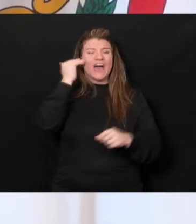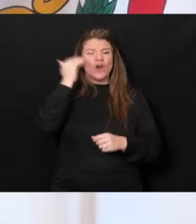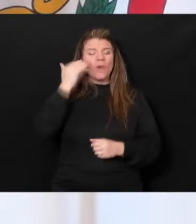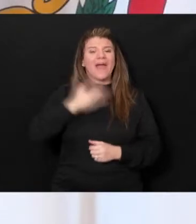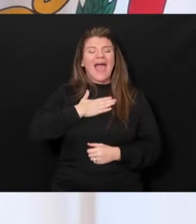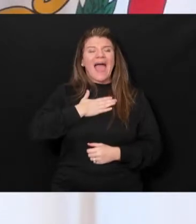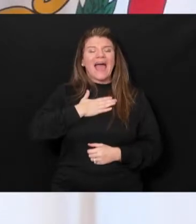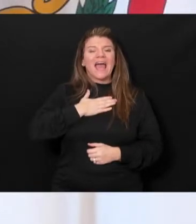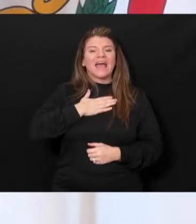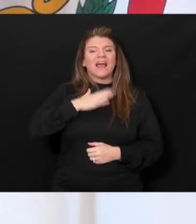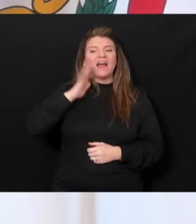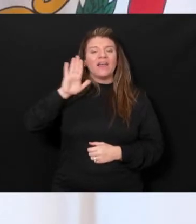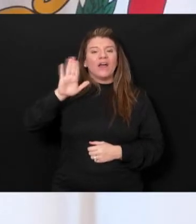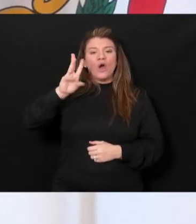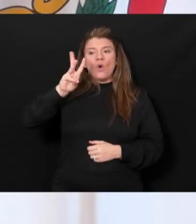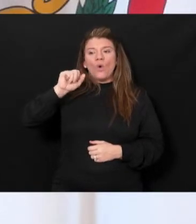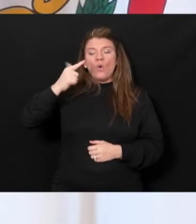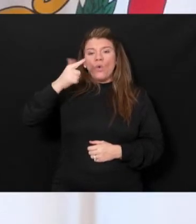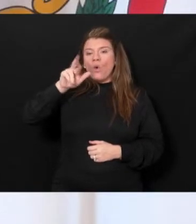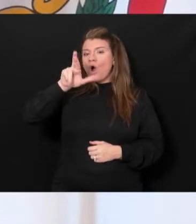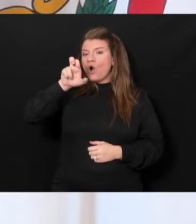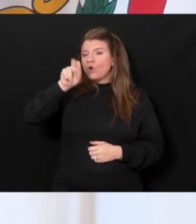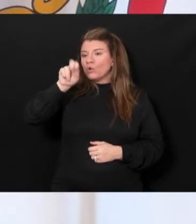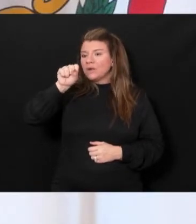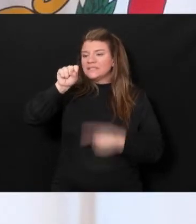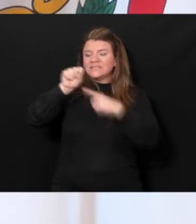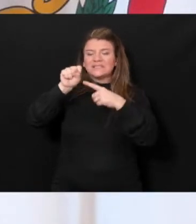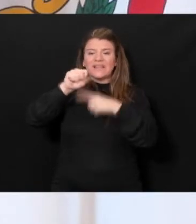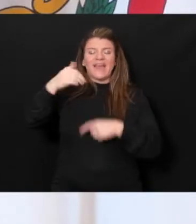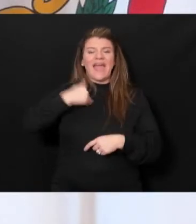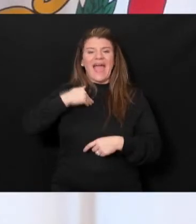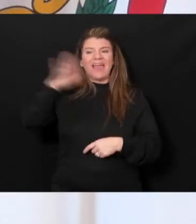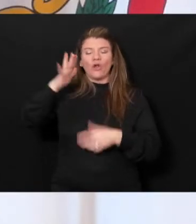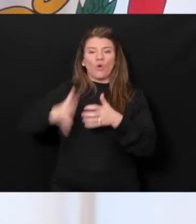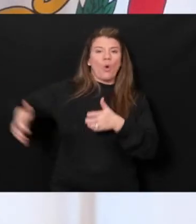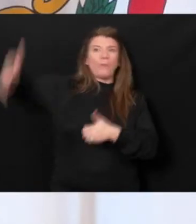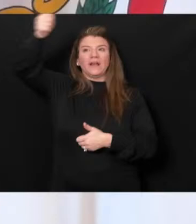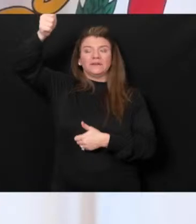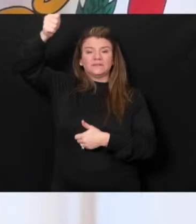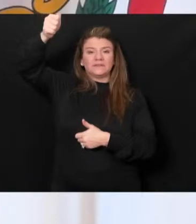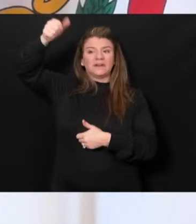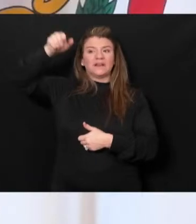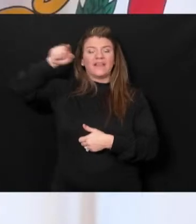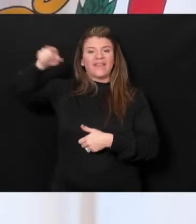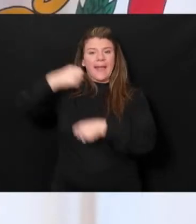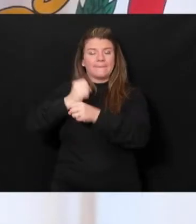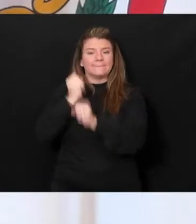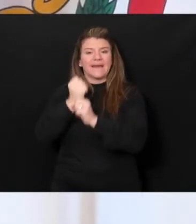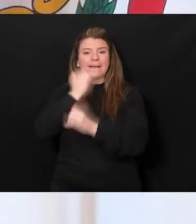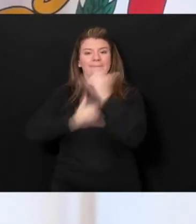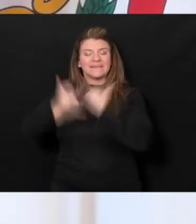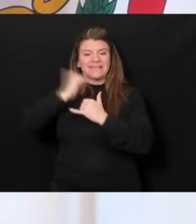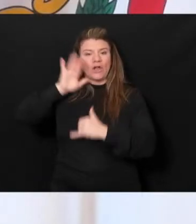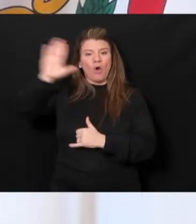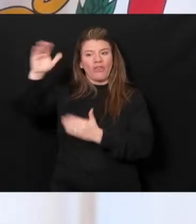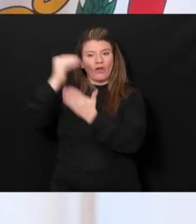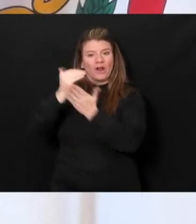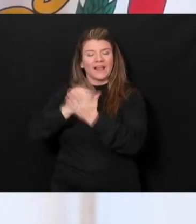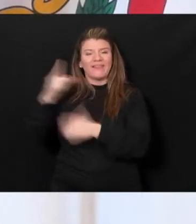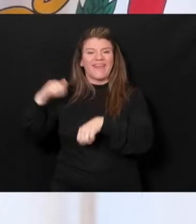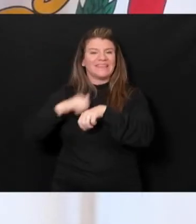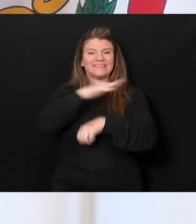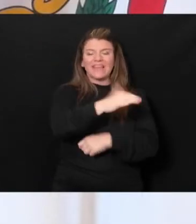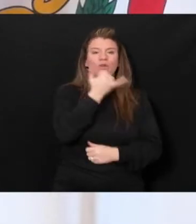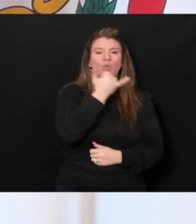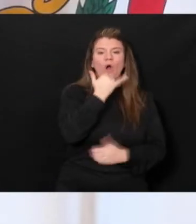a corporate list or the Walgreens corporate maybe made a mistake on the list and sent the wrong list or